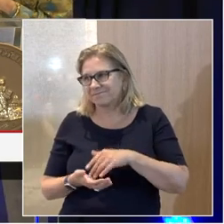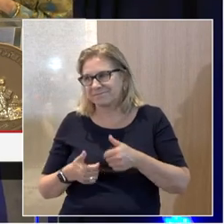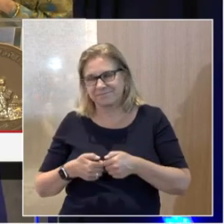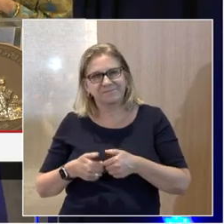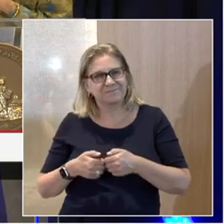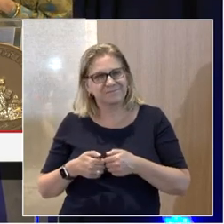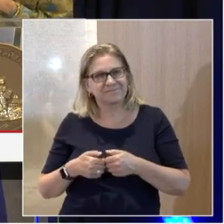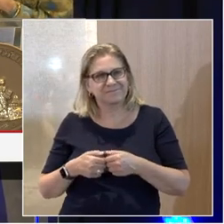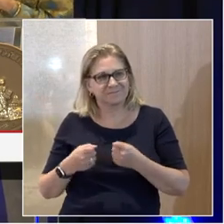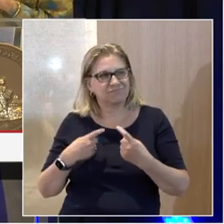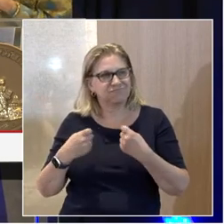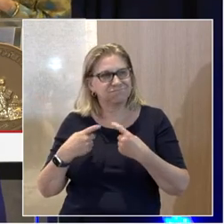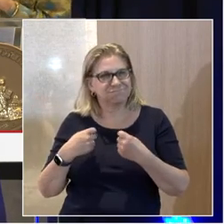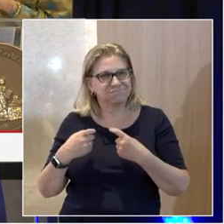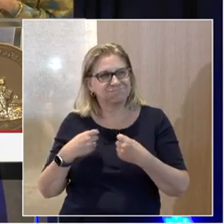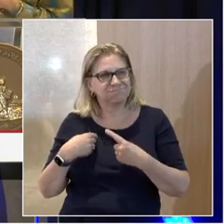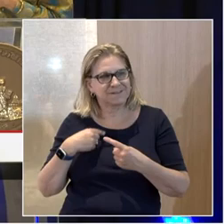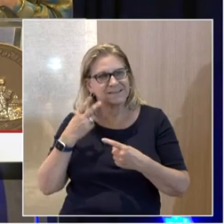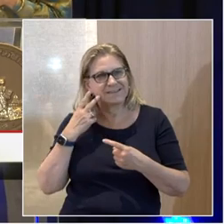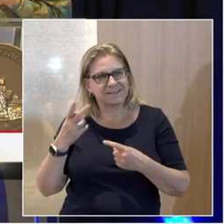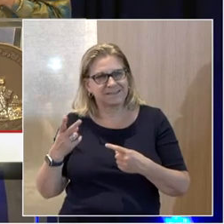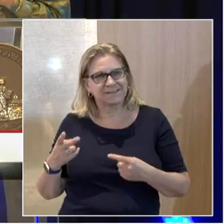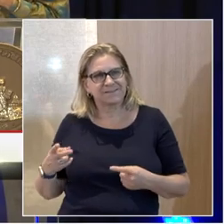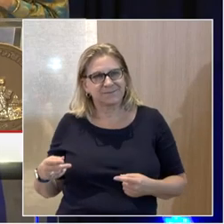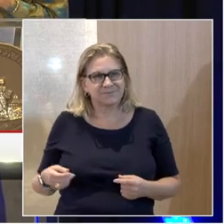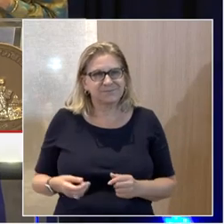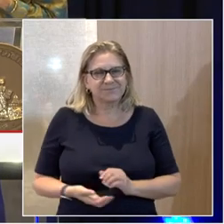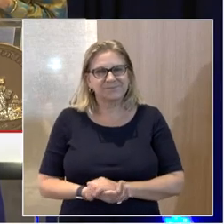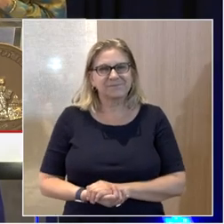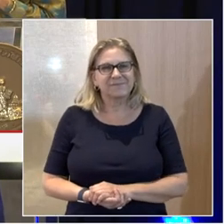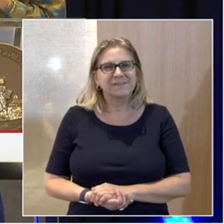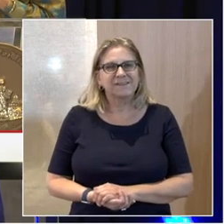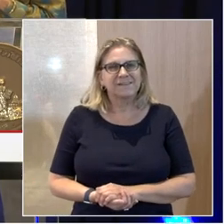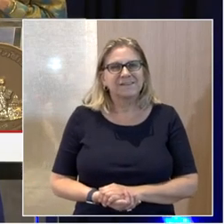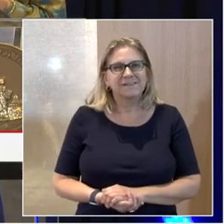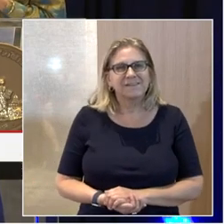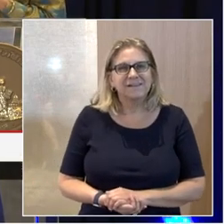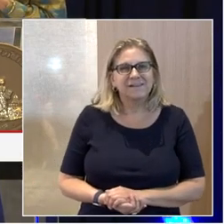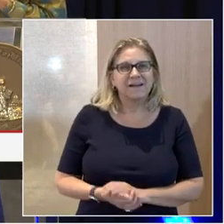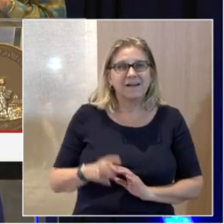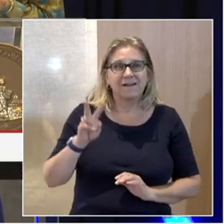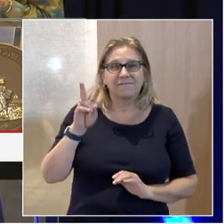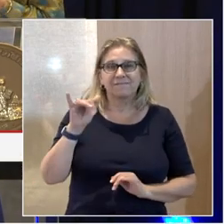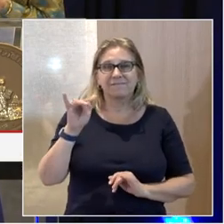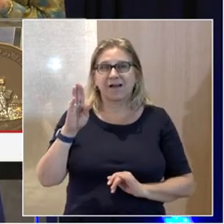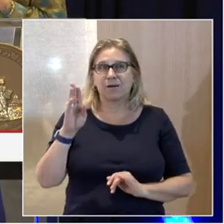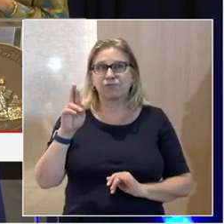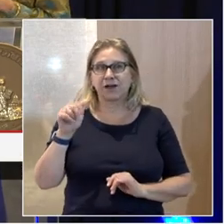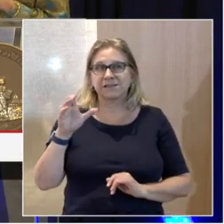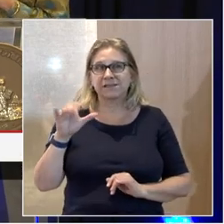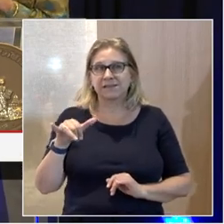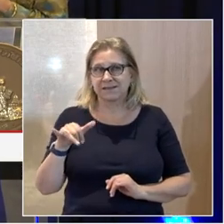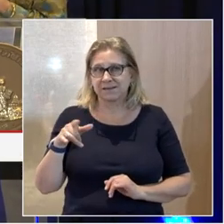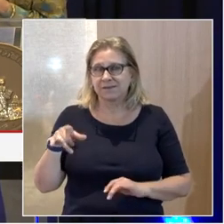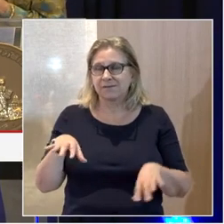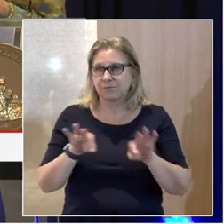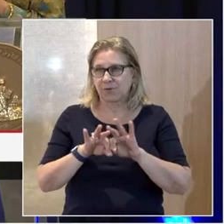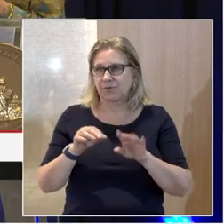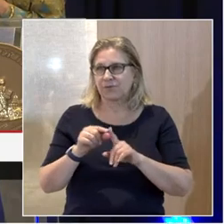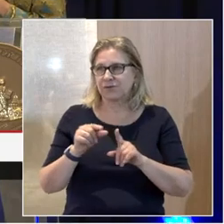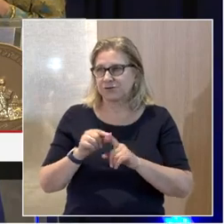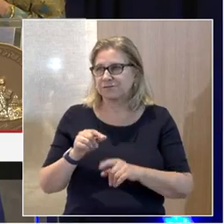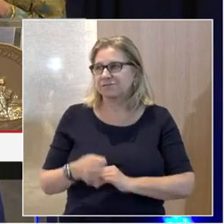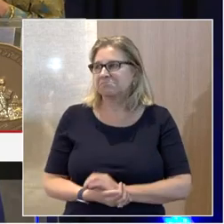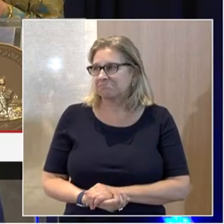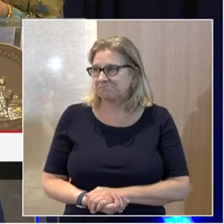wordle what's standing out. Vibrancy looks to be very important to a lot of you. It's very helpful